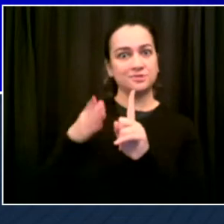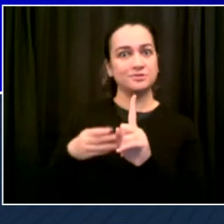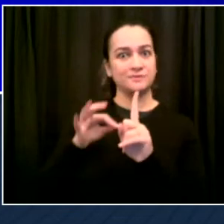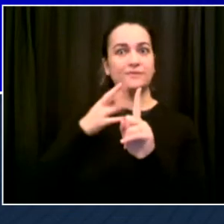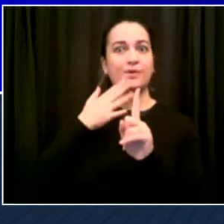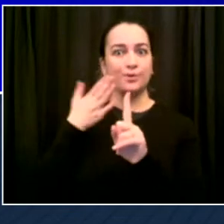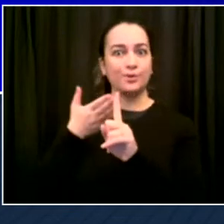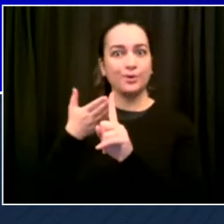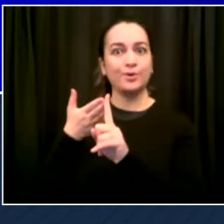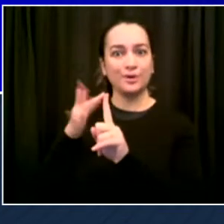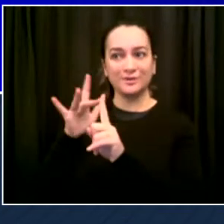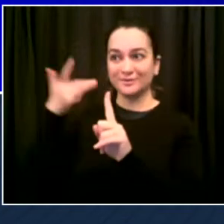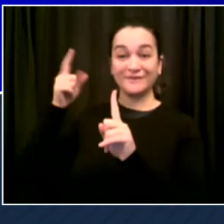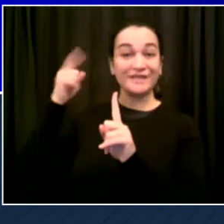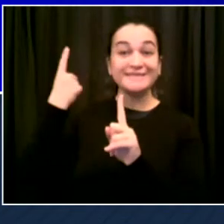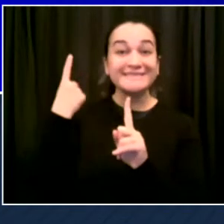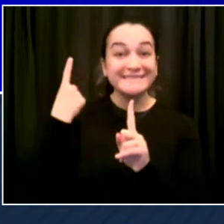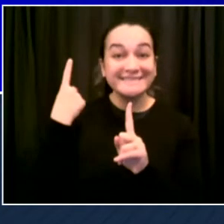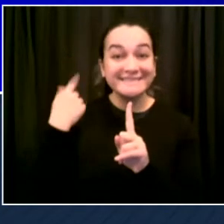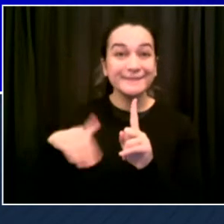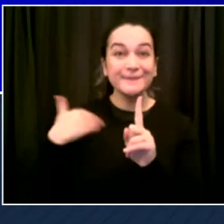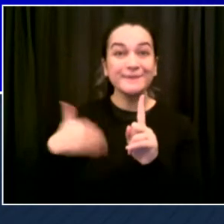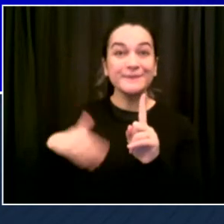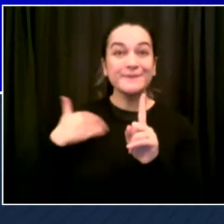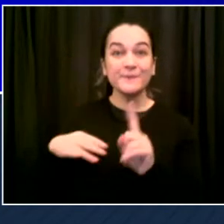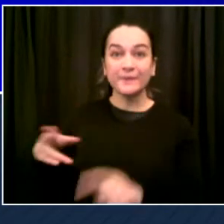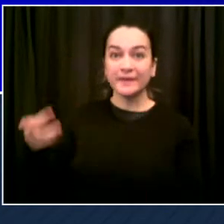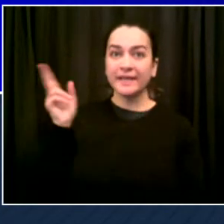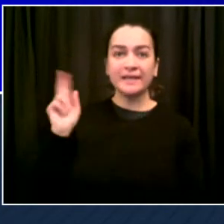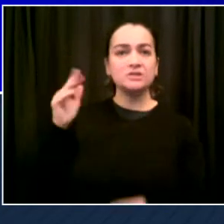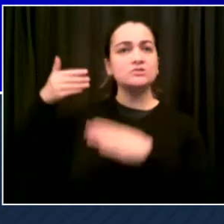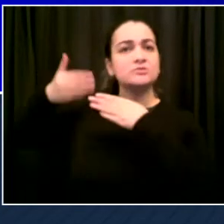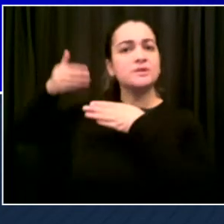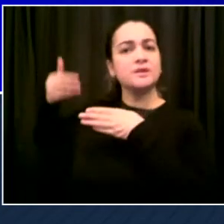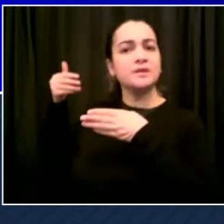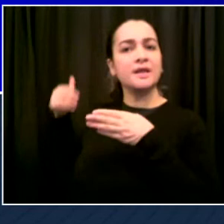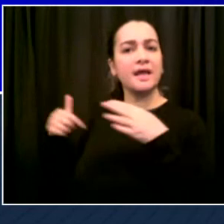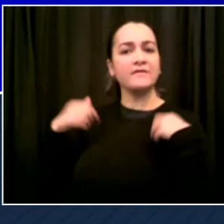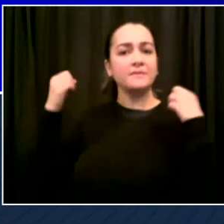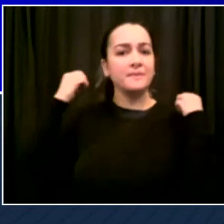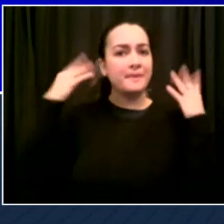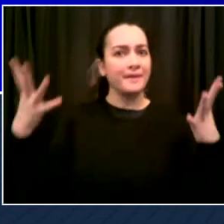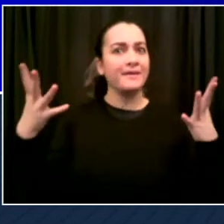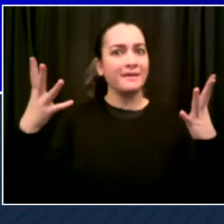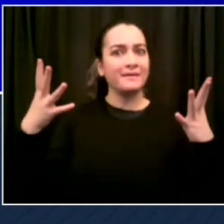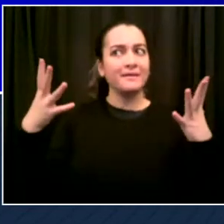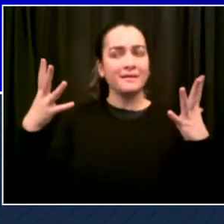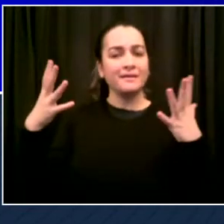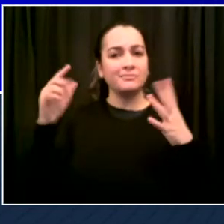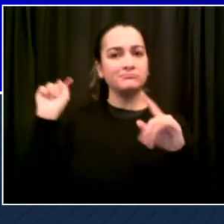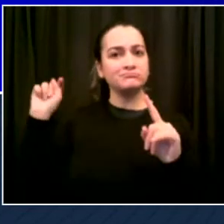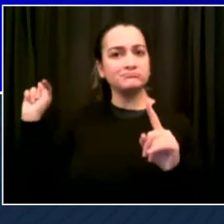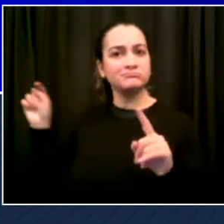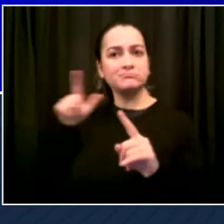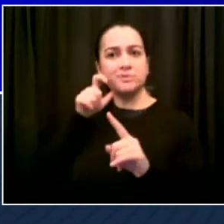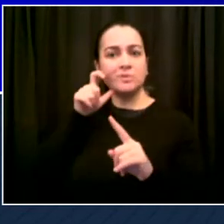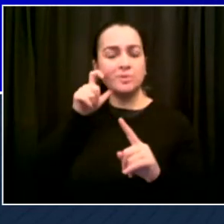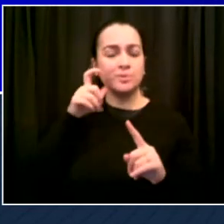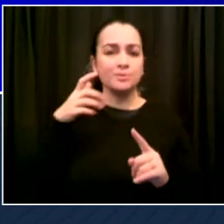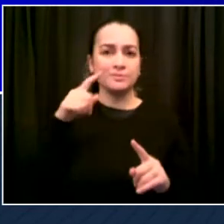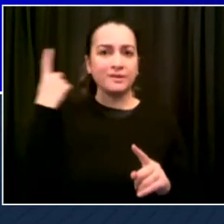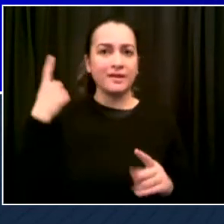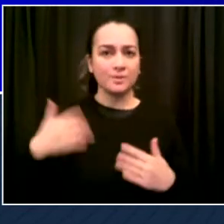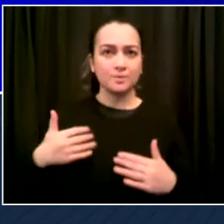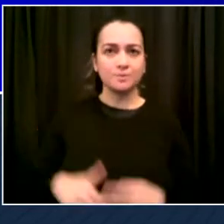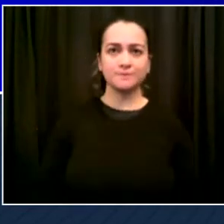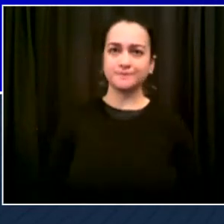now. All right, let me go to the indicators for the day. Number one, daily number of people admitted